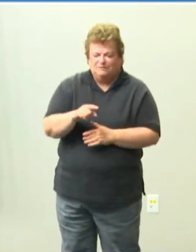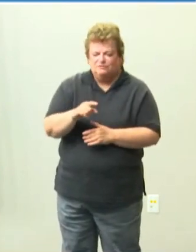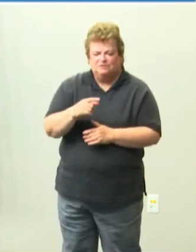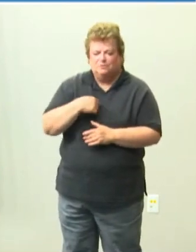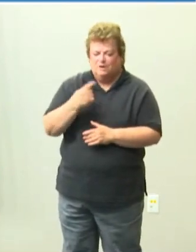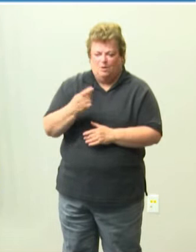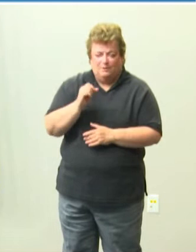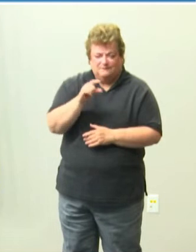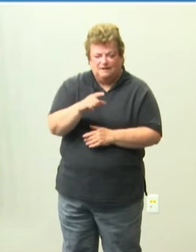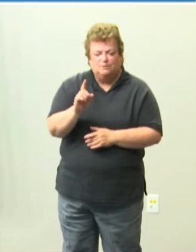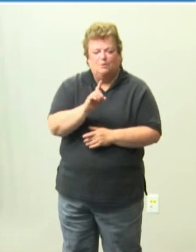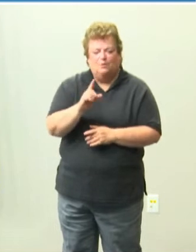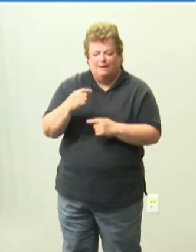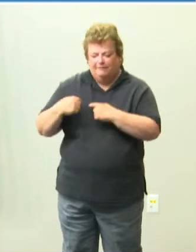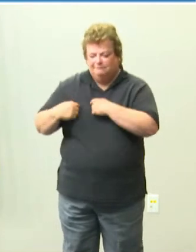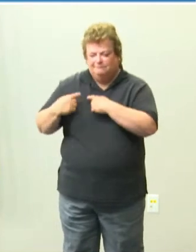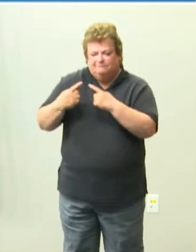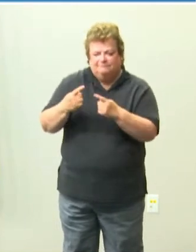been.